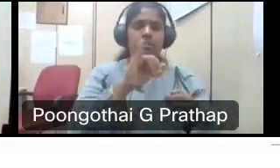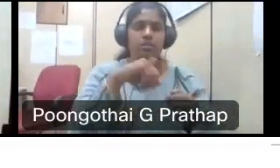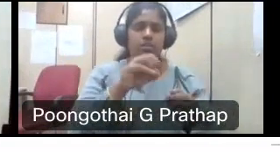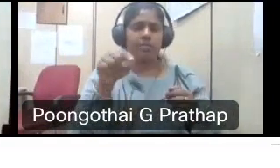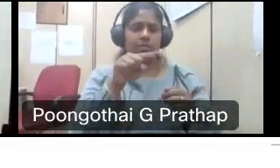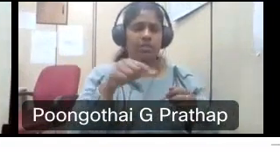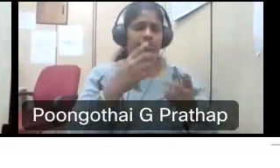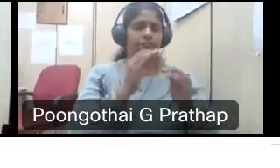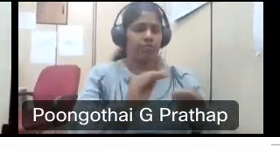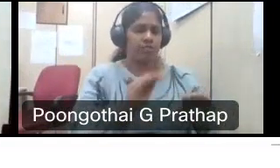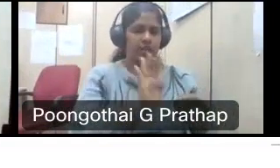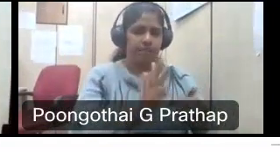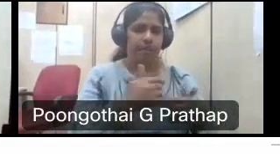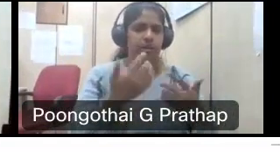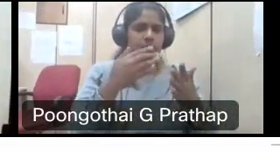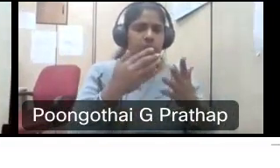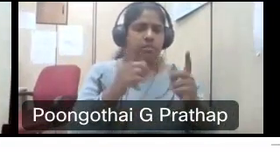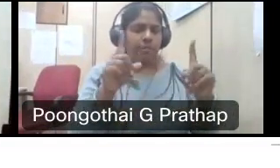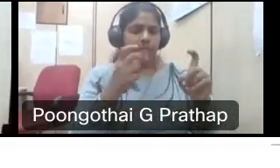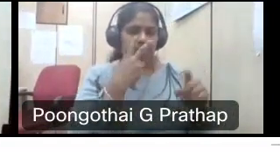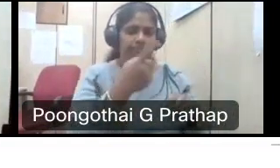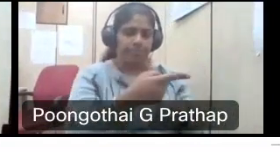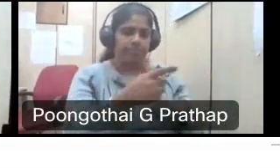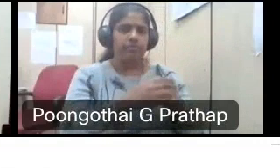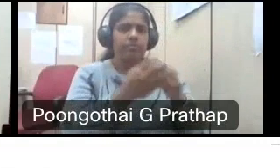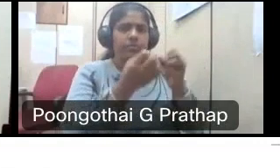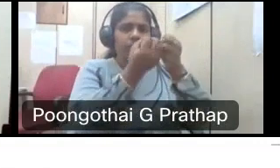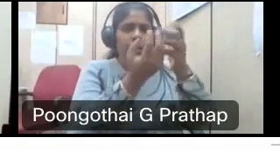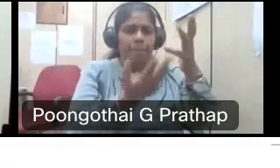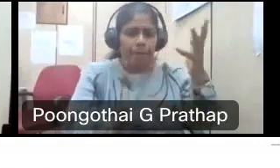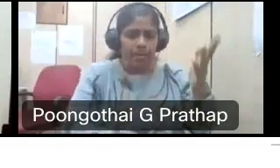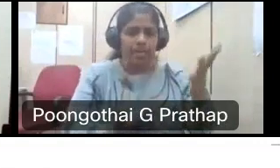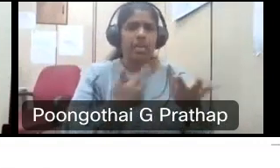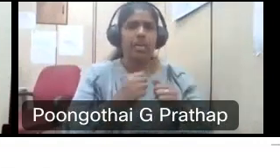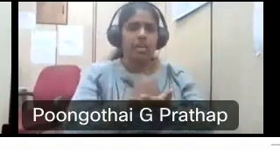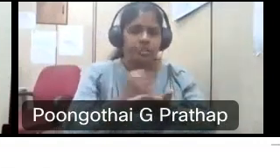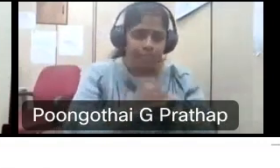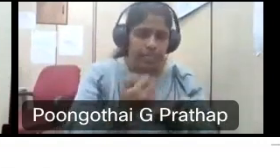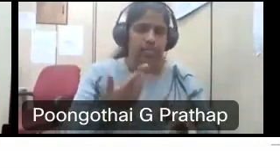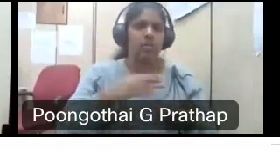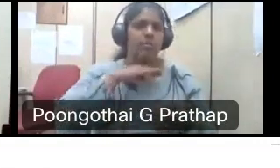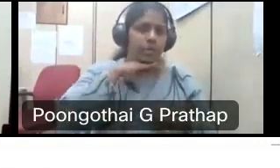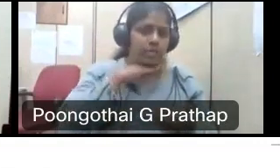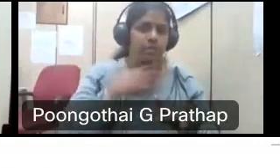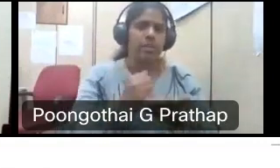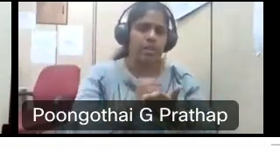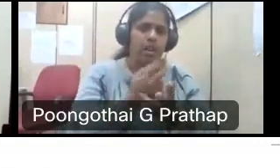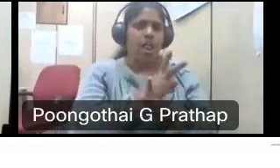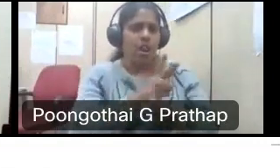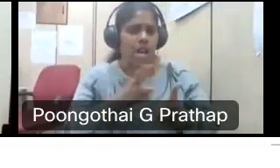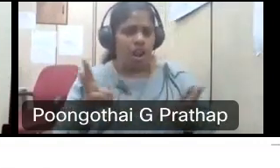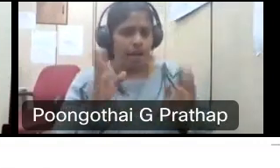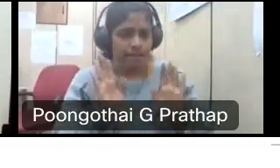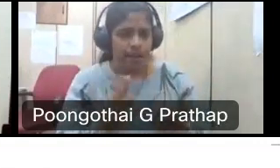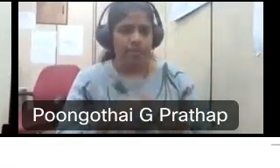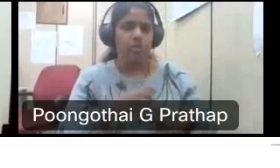it. Then we are having many uphill tasks, like training, speech therapy, toilet training. So definitely cardiac